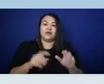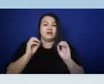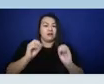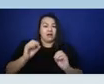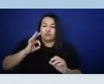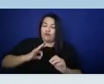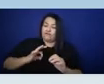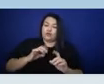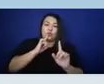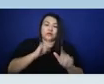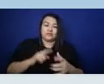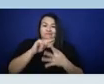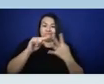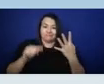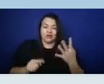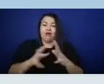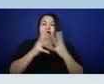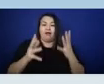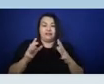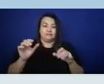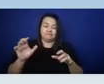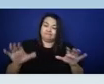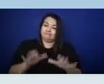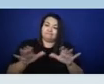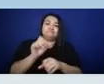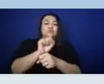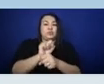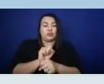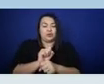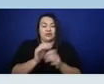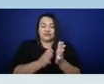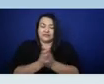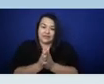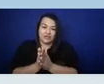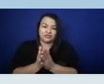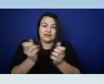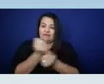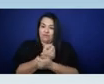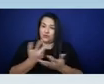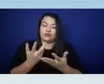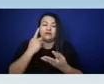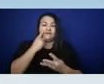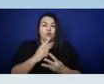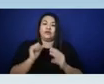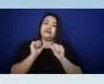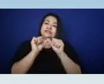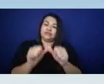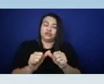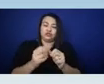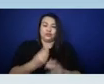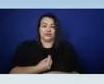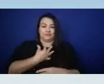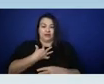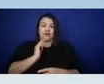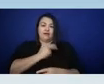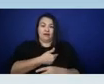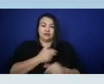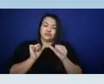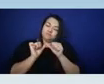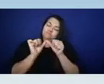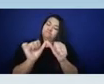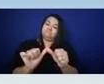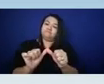their life during this pandemic. And that will begin tonight at 6 p.m. And just again, gratitude to all the healthcare workers, first responders,